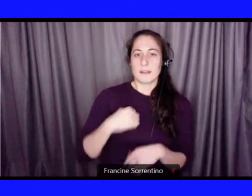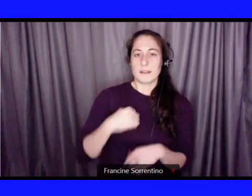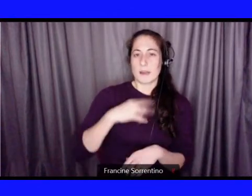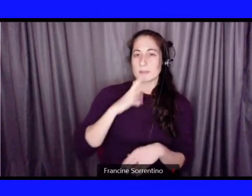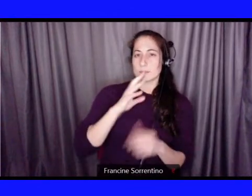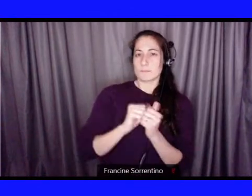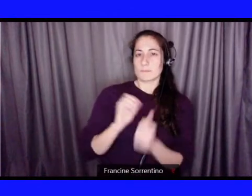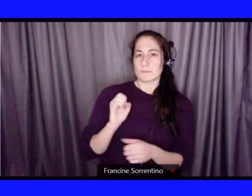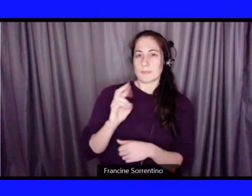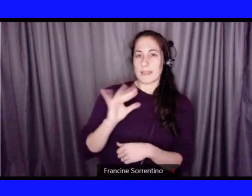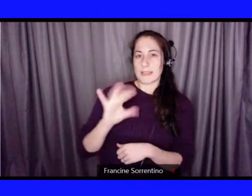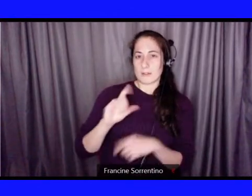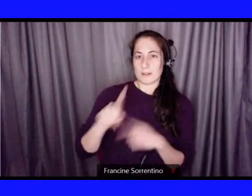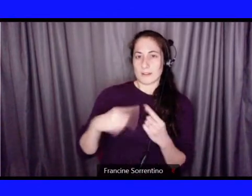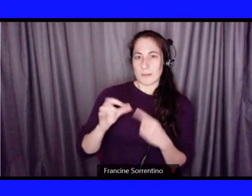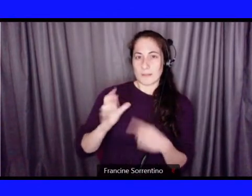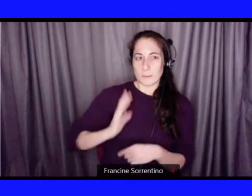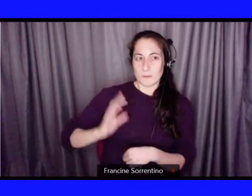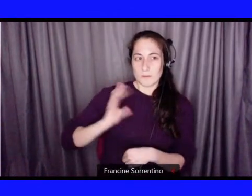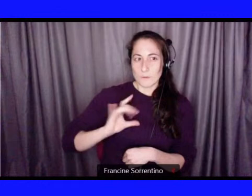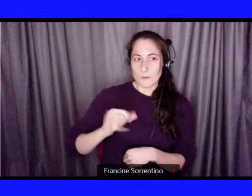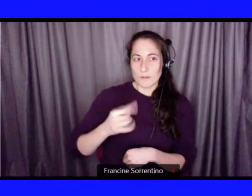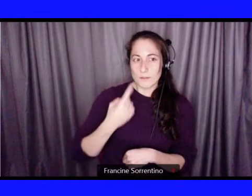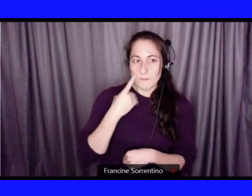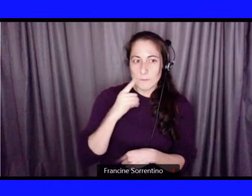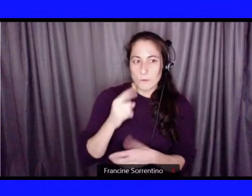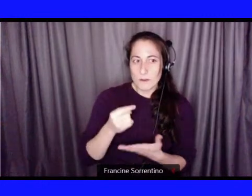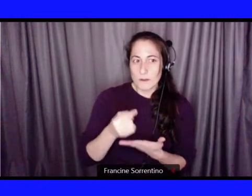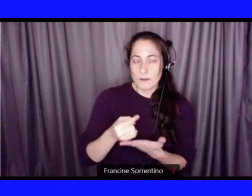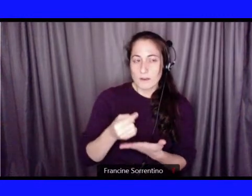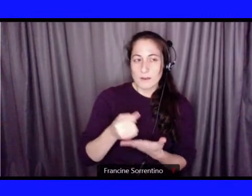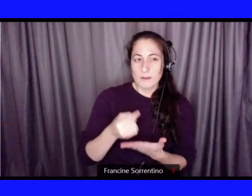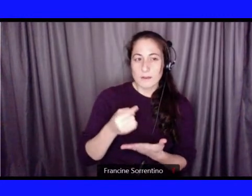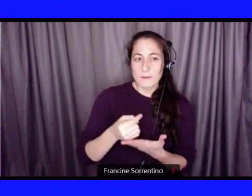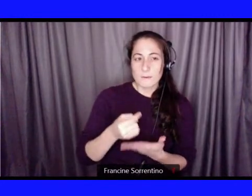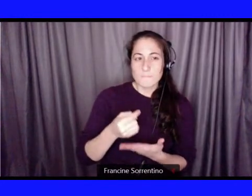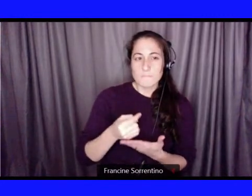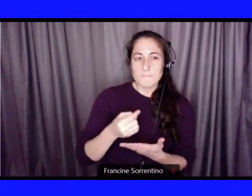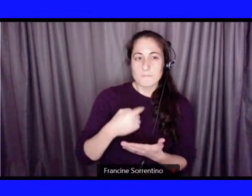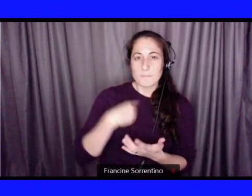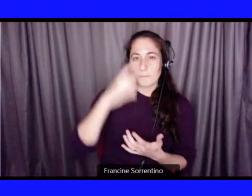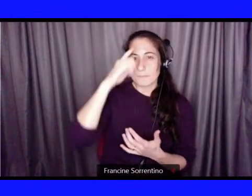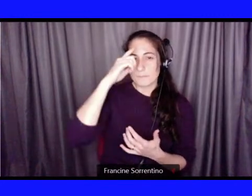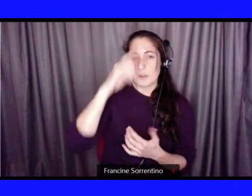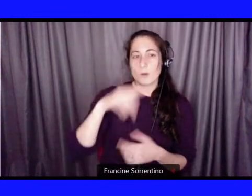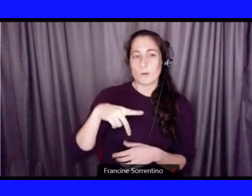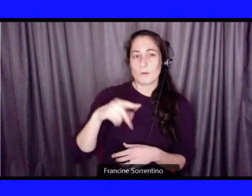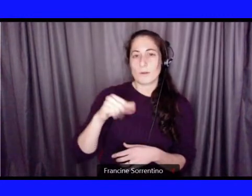month or every other month we had a presentation to the board as a whole.